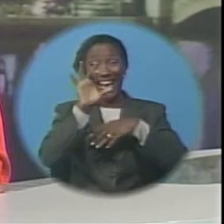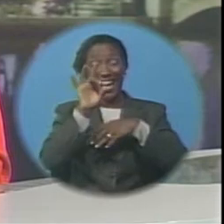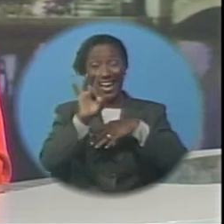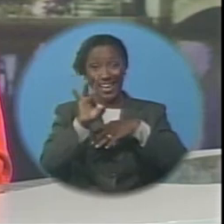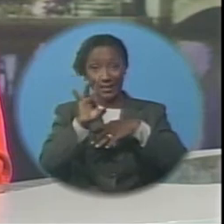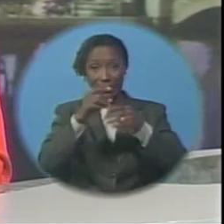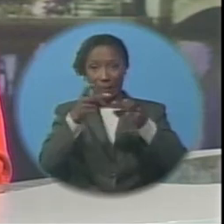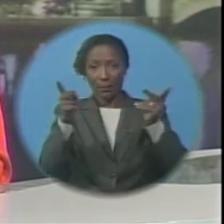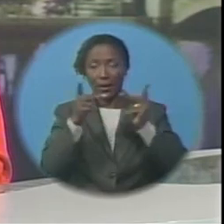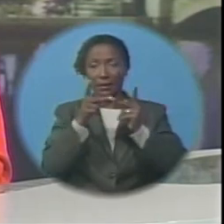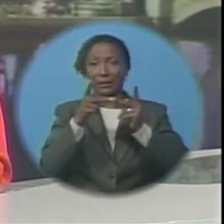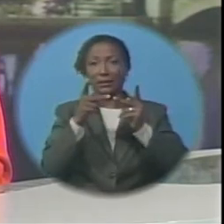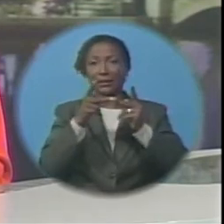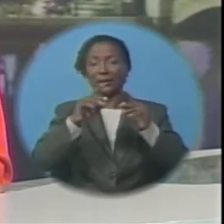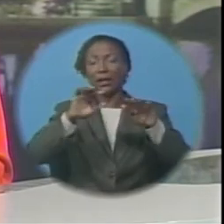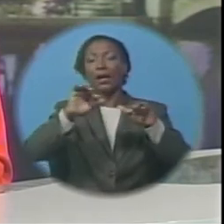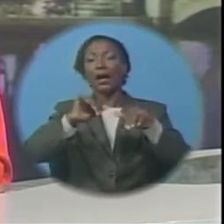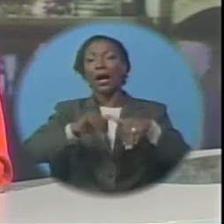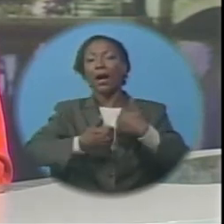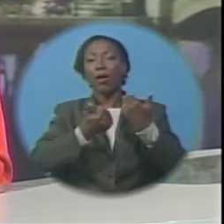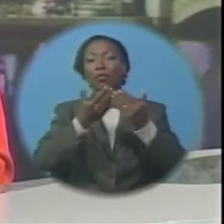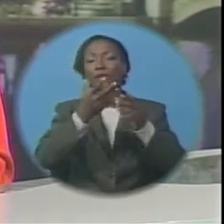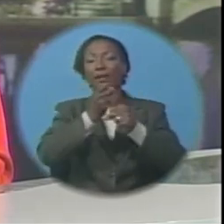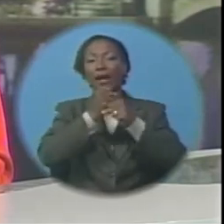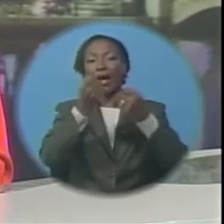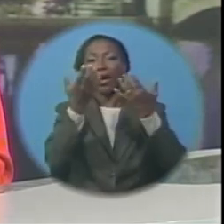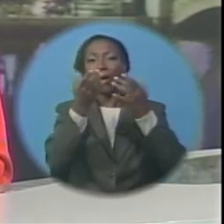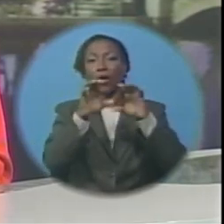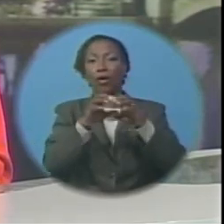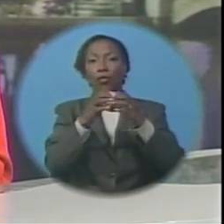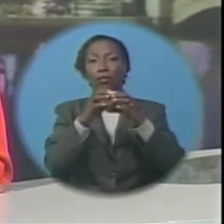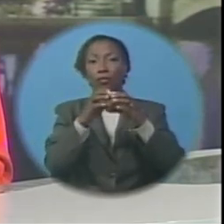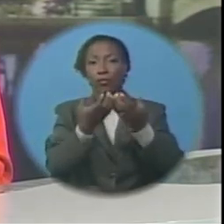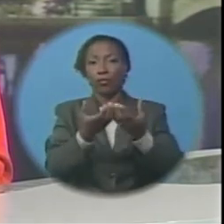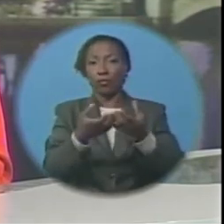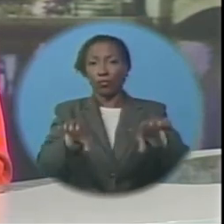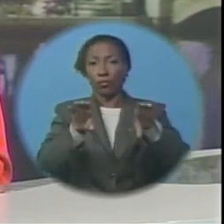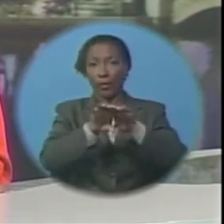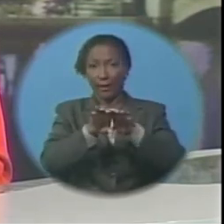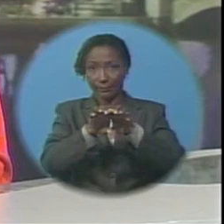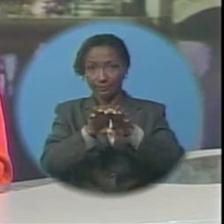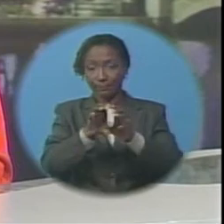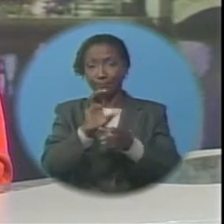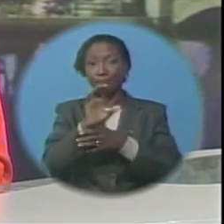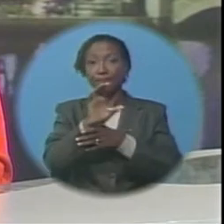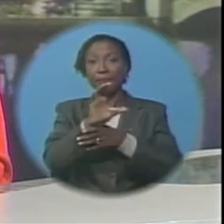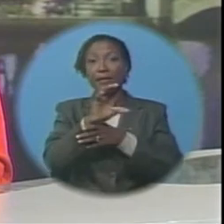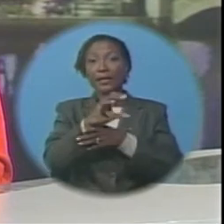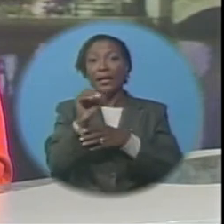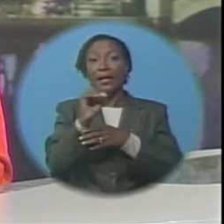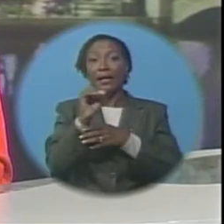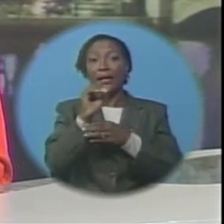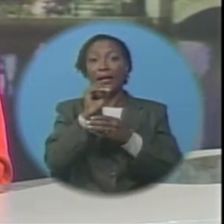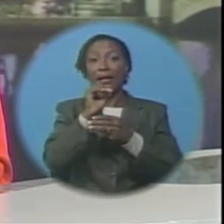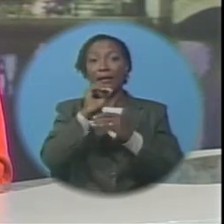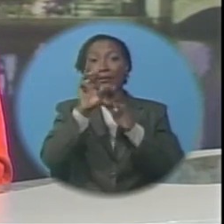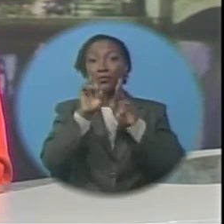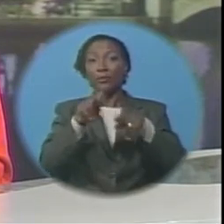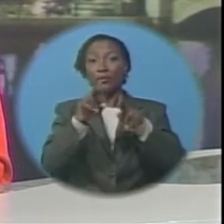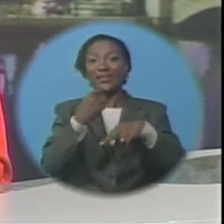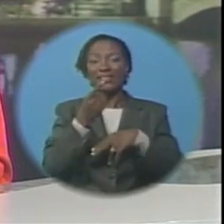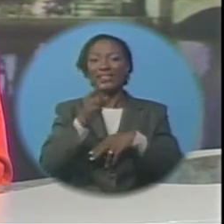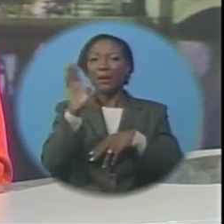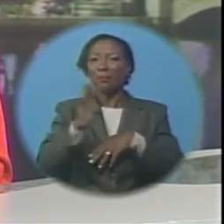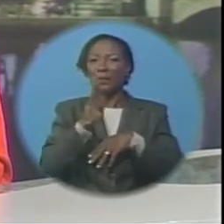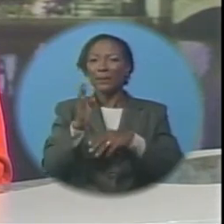118th to 126th. In assessing the review period, the report said Barbados made paying taxes more